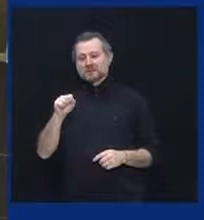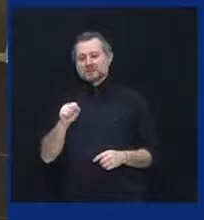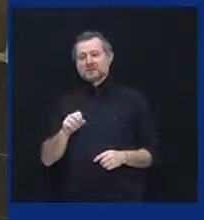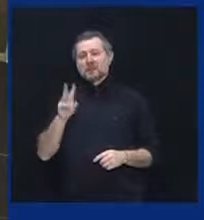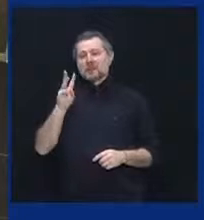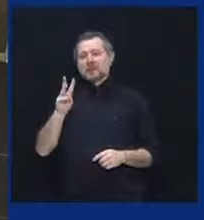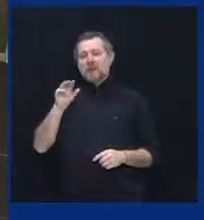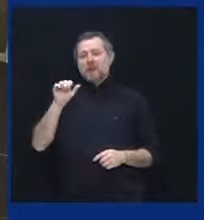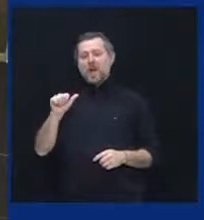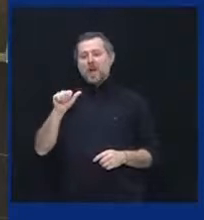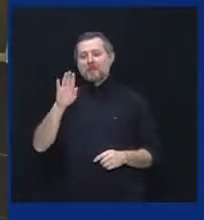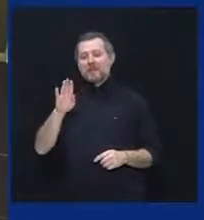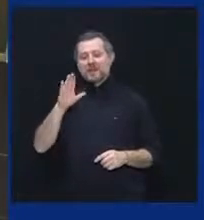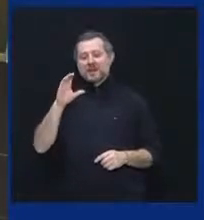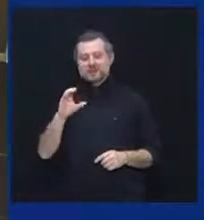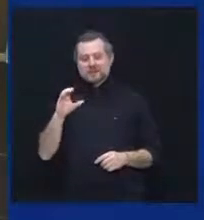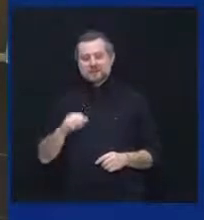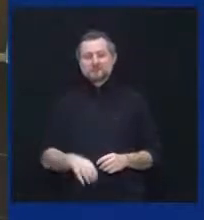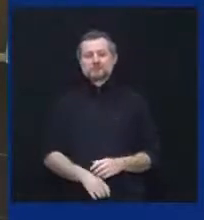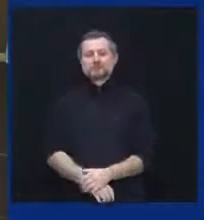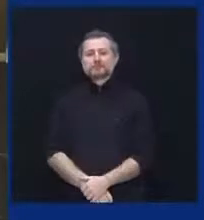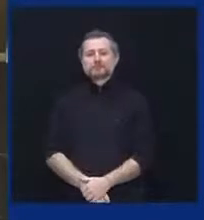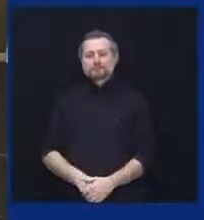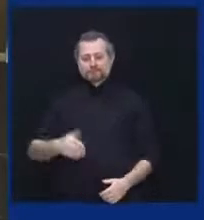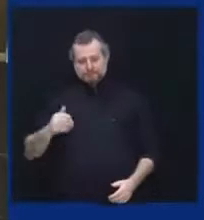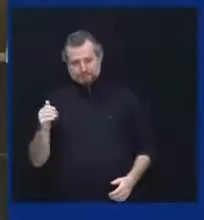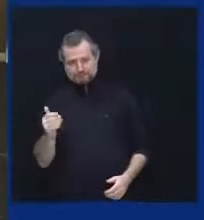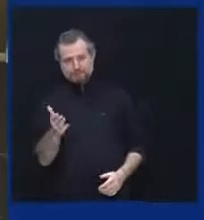Dave, your line is now open. Please unmute your microphone.